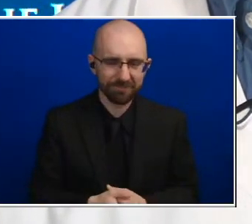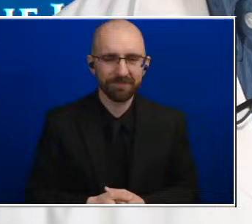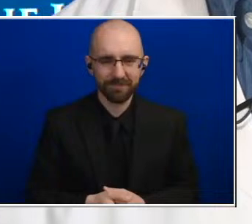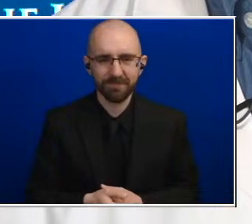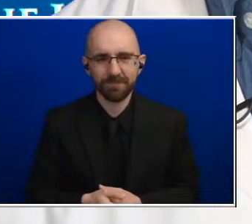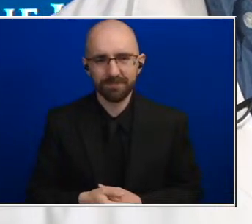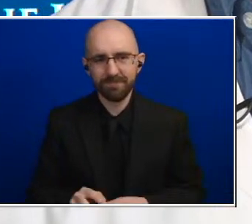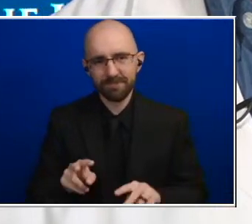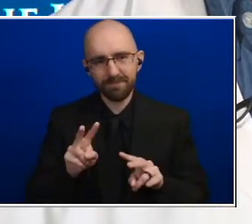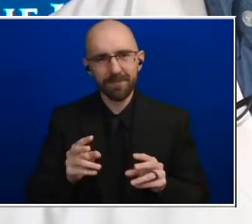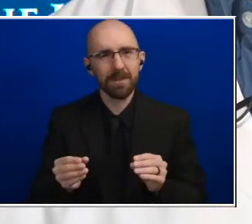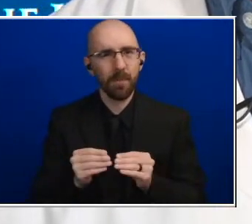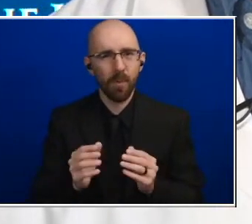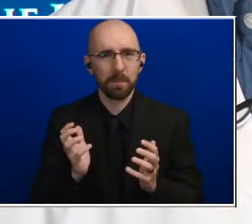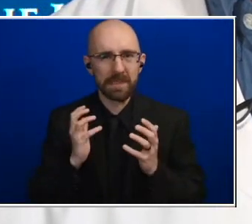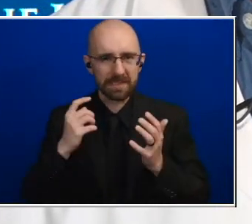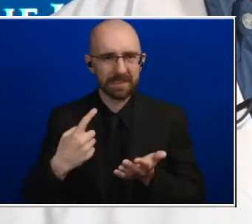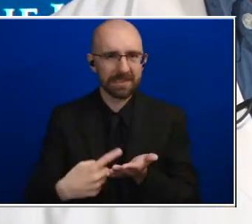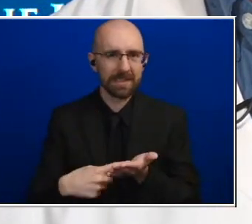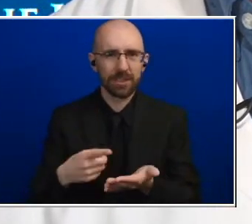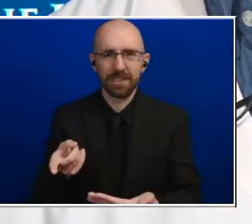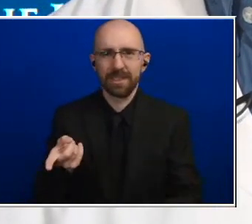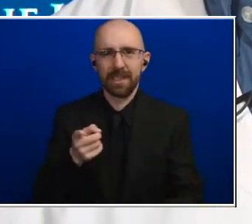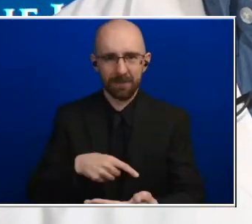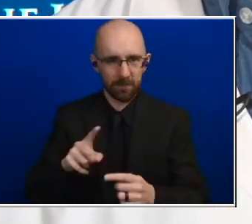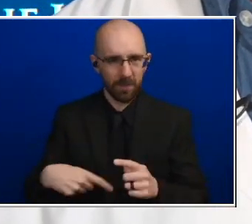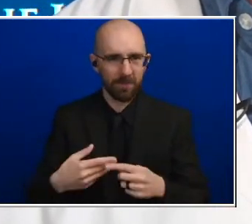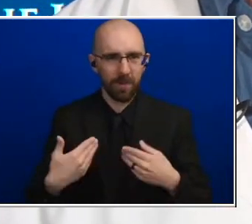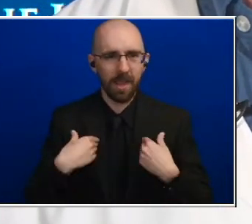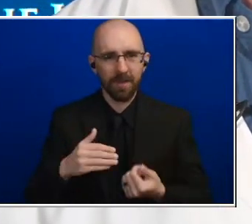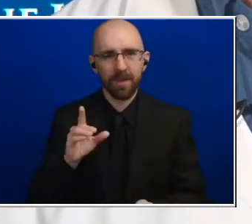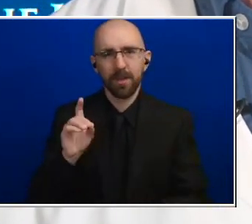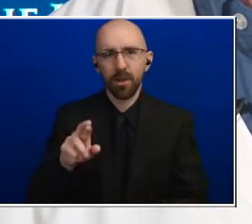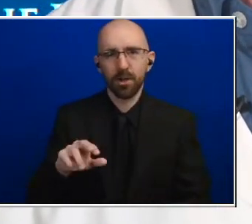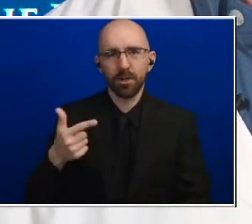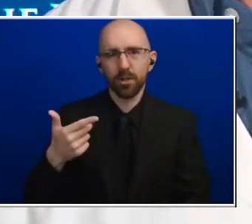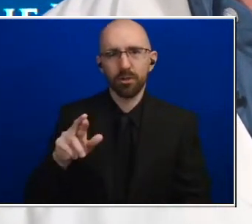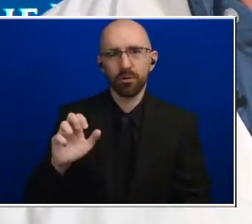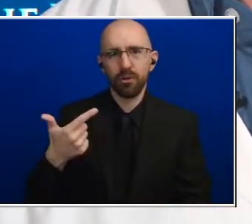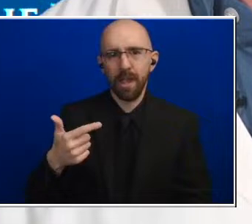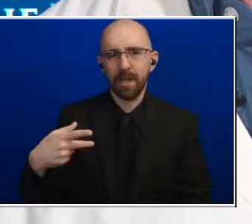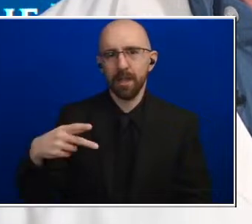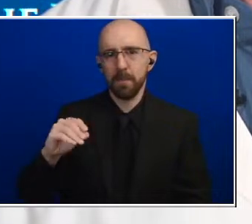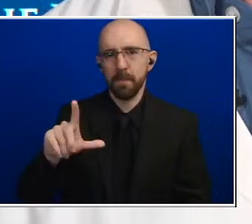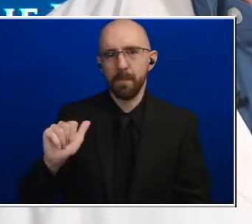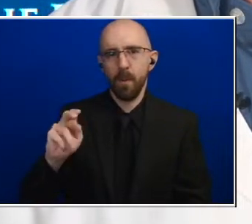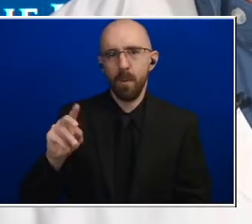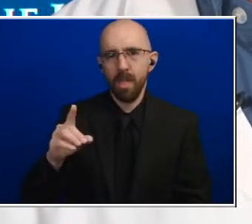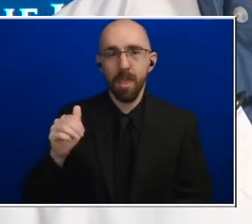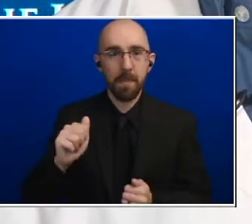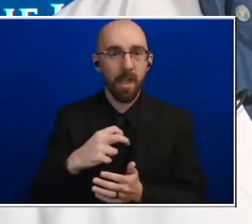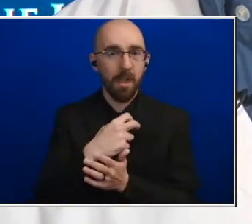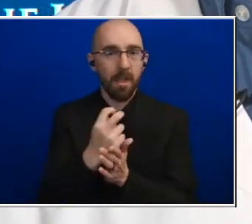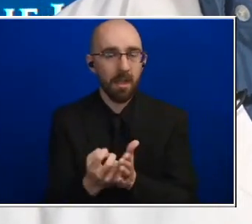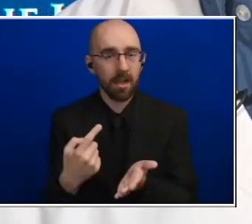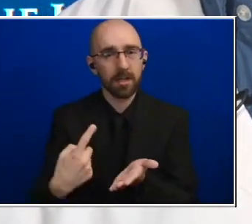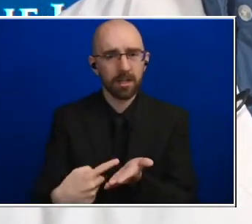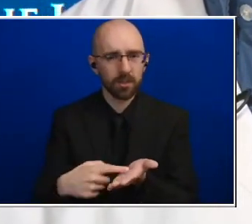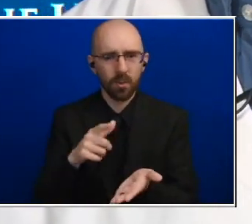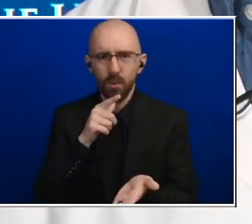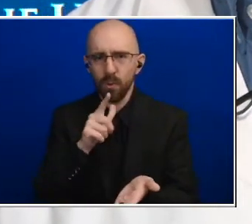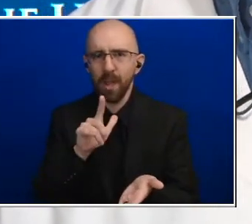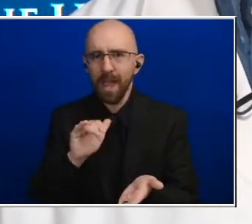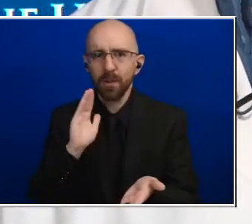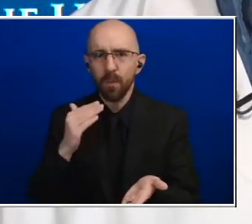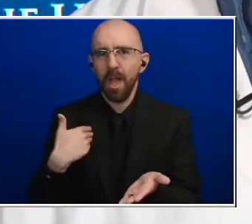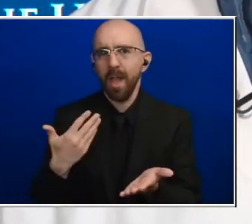measles discussion next week when we have Dr. Greg Poland join us. Maybe we even get into a little bit of the discussion around who's actually going to have a recommendation for